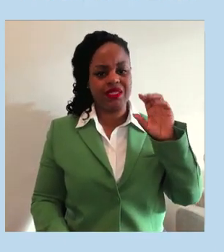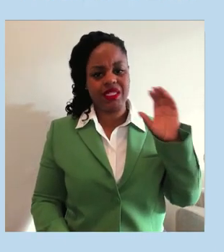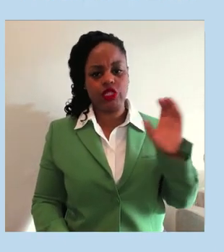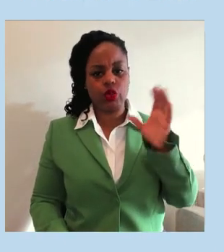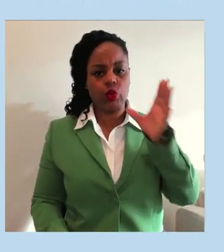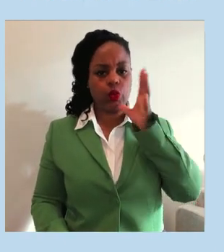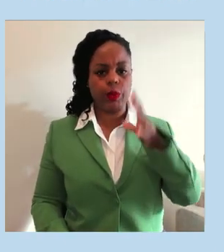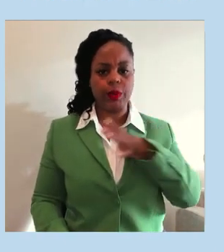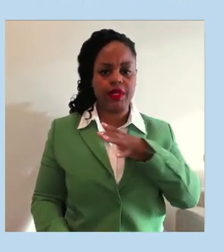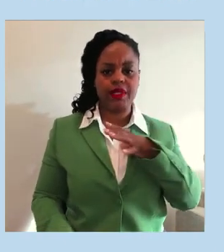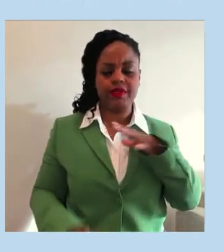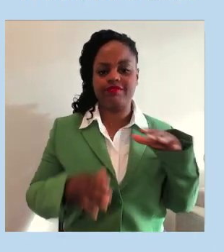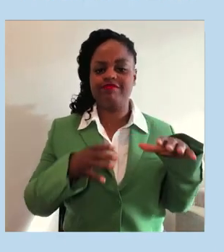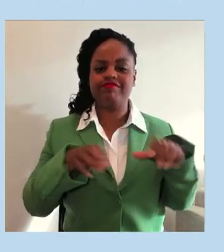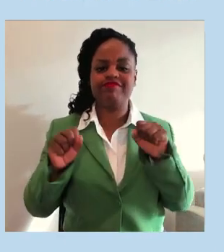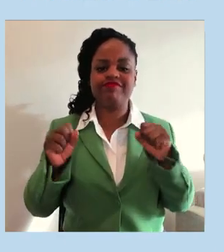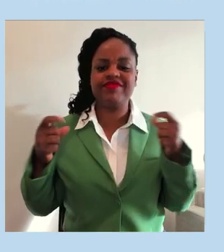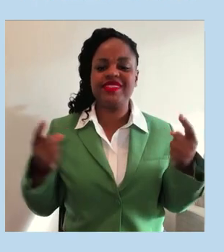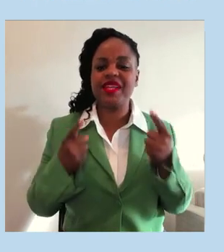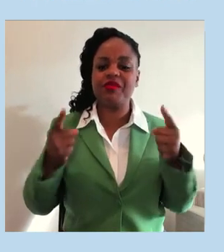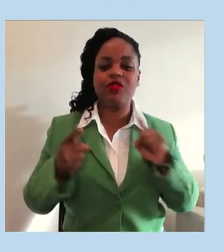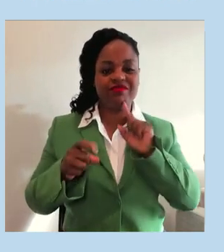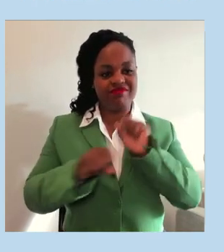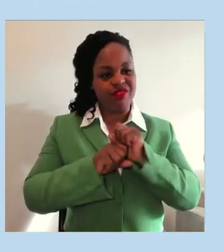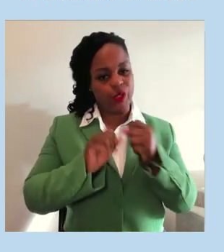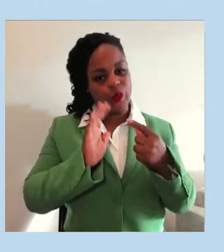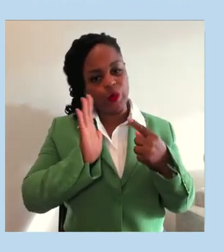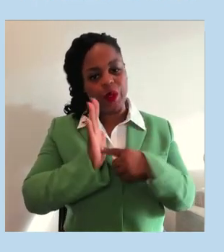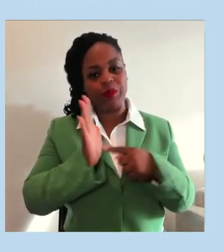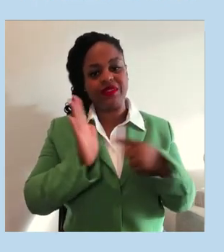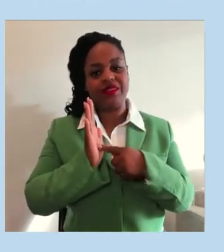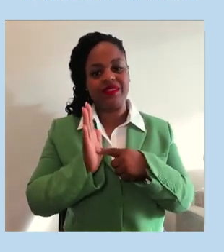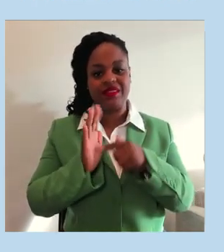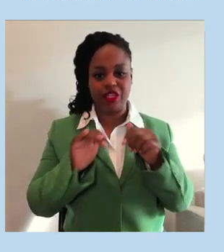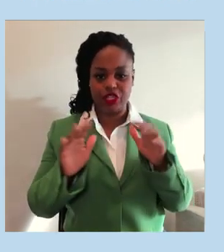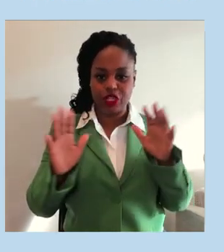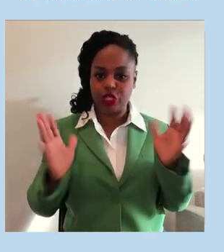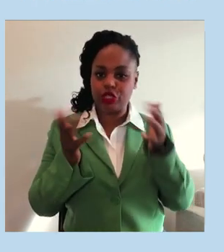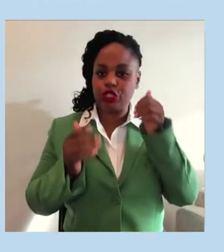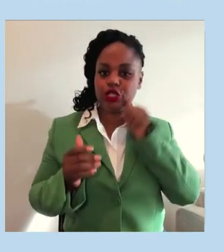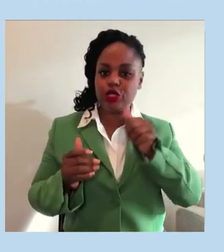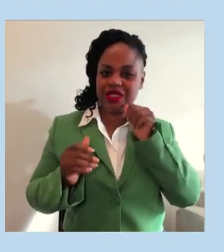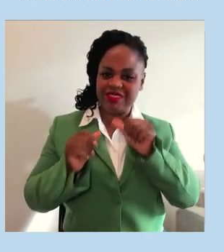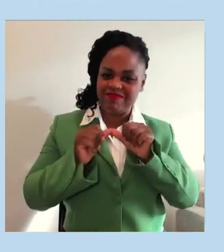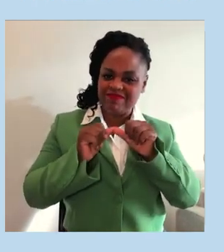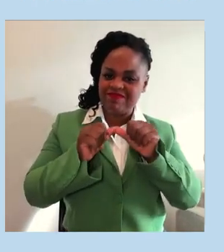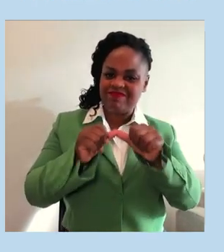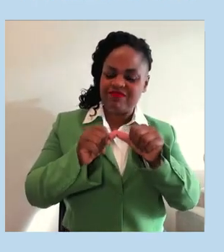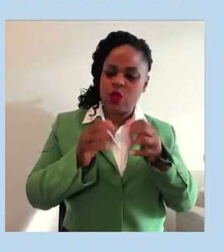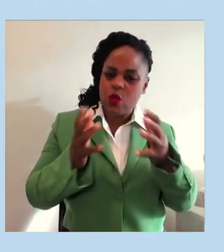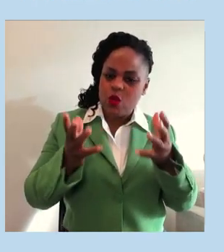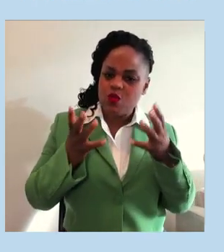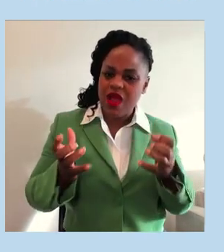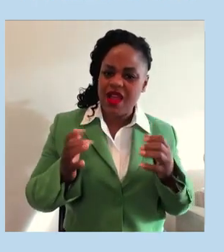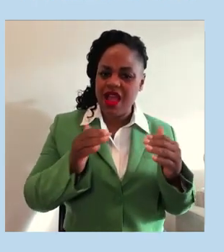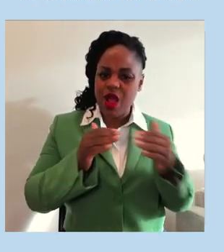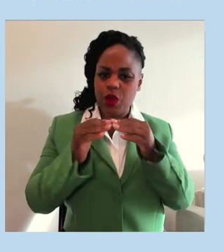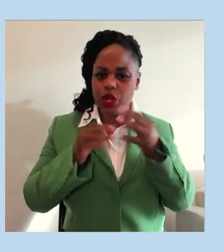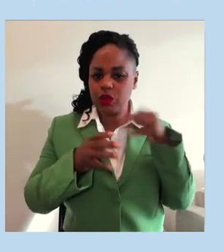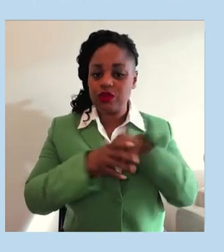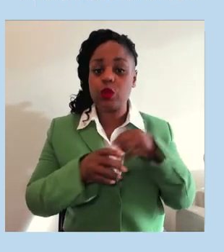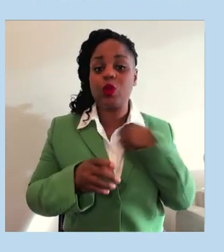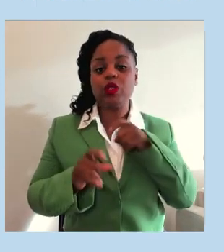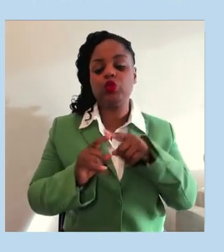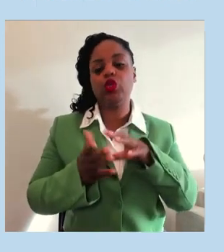girls to continue to strive for equity and inclusion. While we need to learn to talk about sheroes like